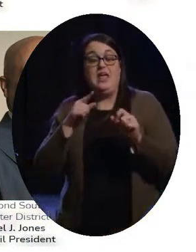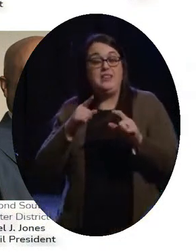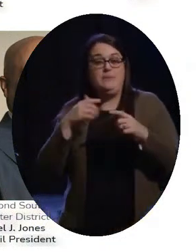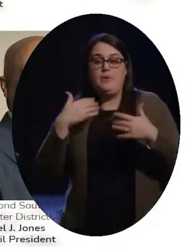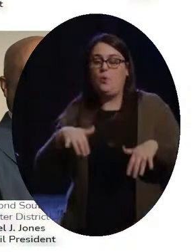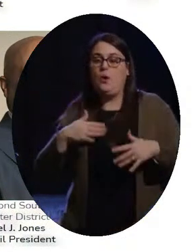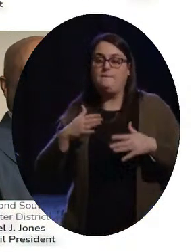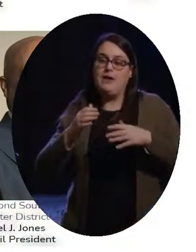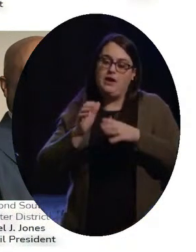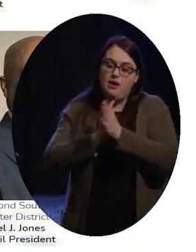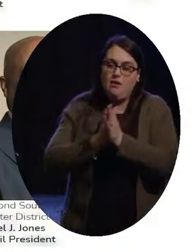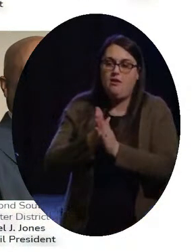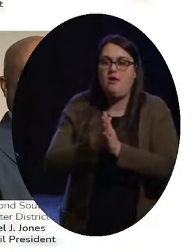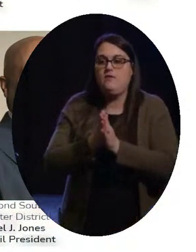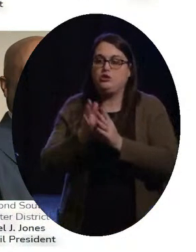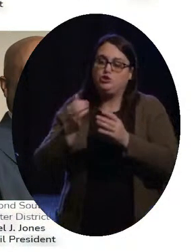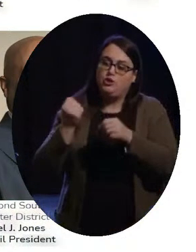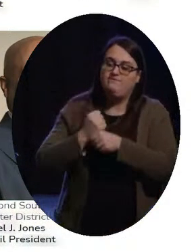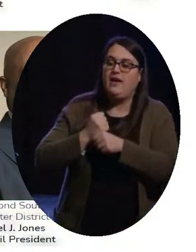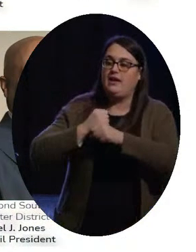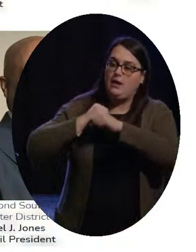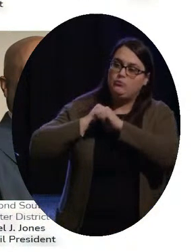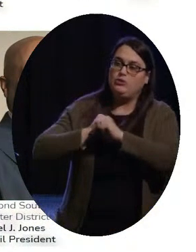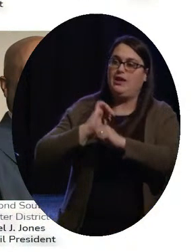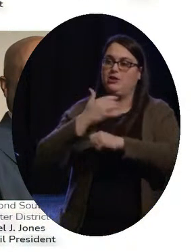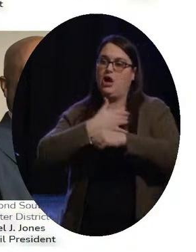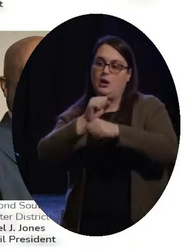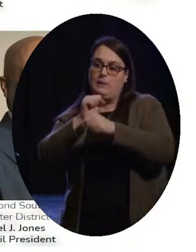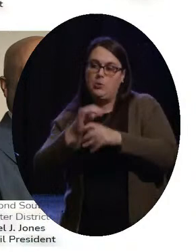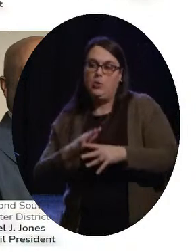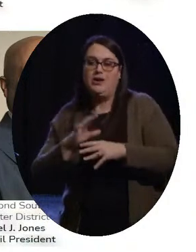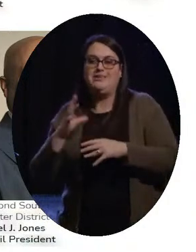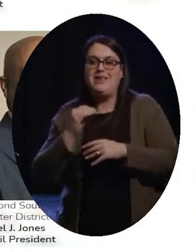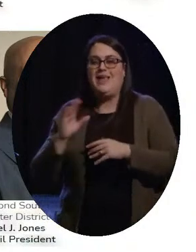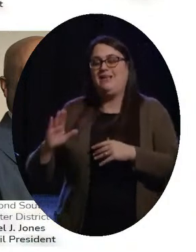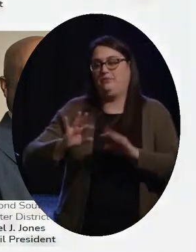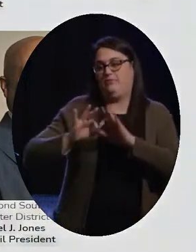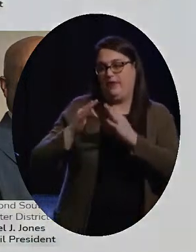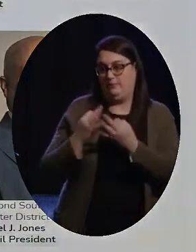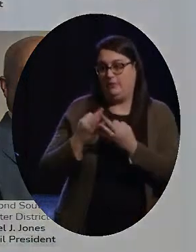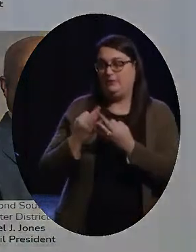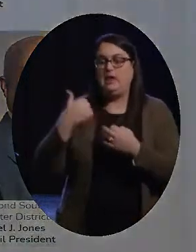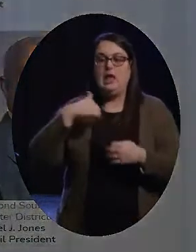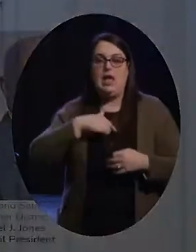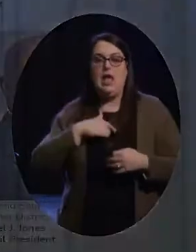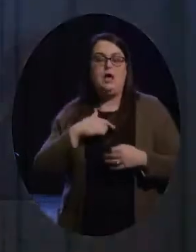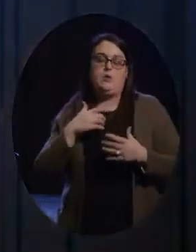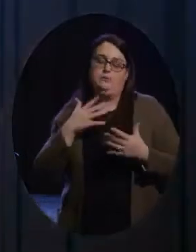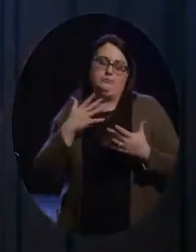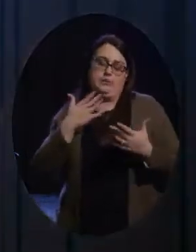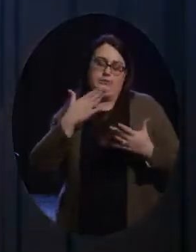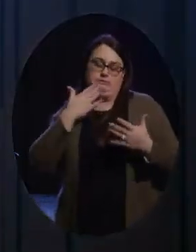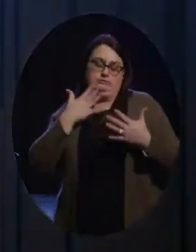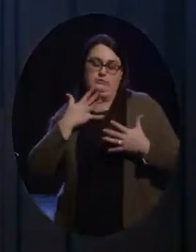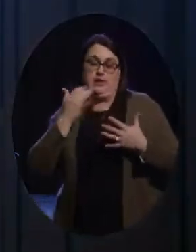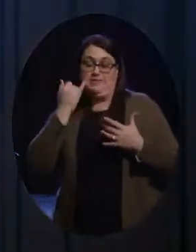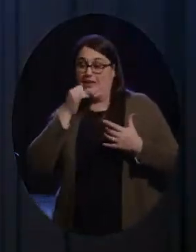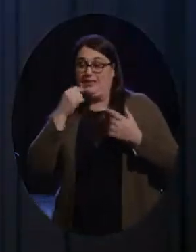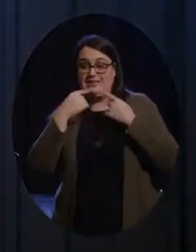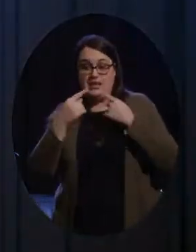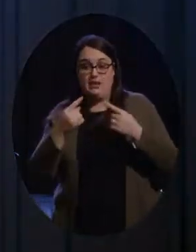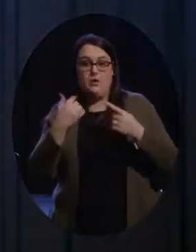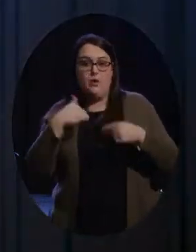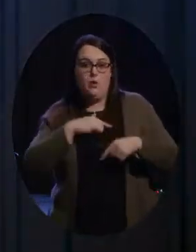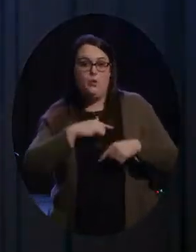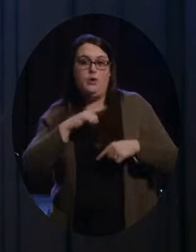they've made incredible efforts to fight for and protect our city employees and their families. And I would be remiss if I didn't say to all of y'all,